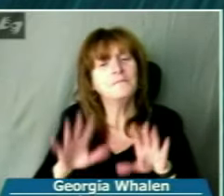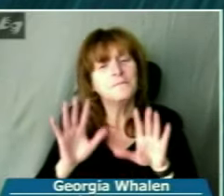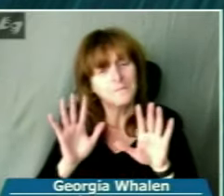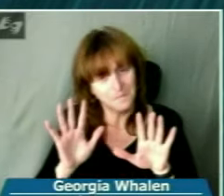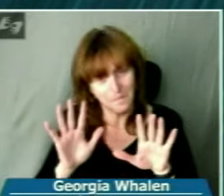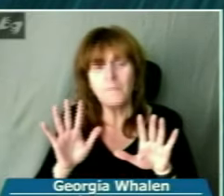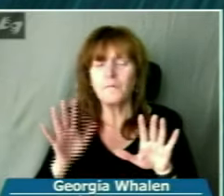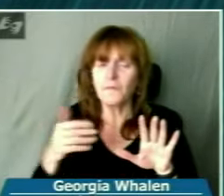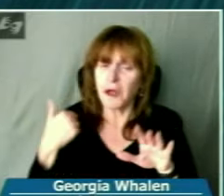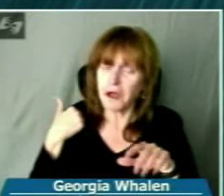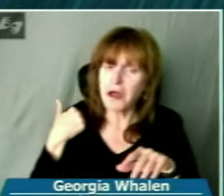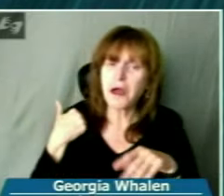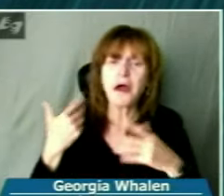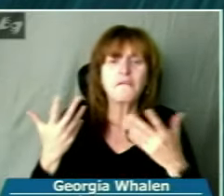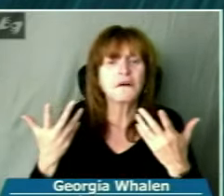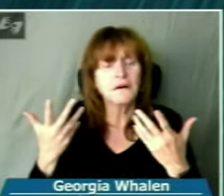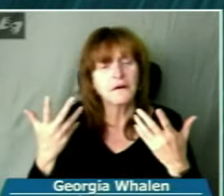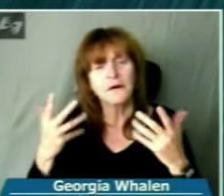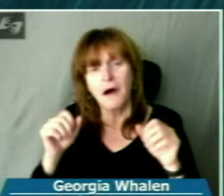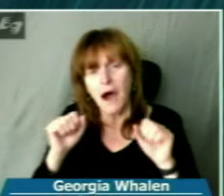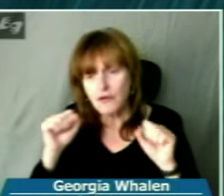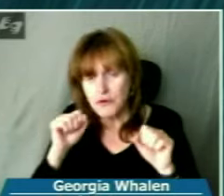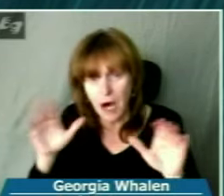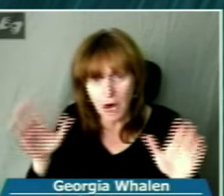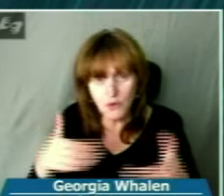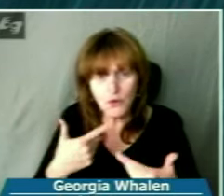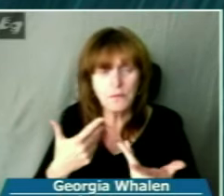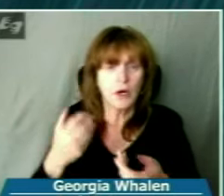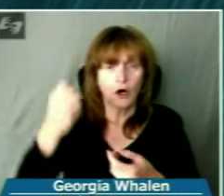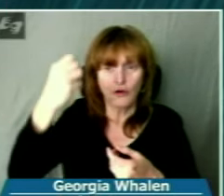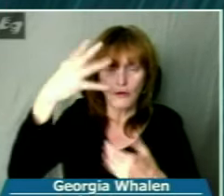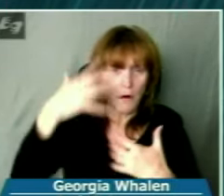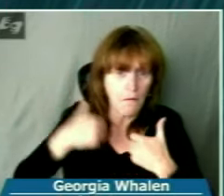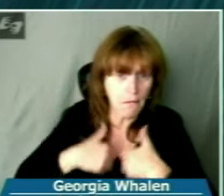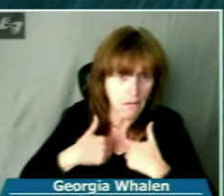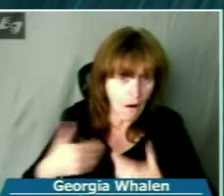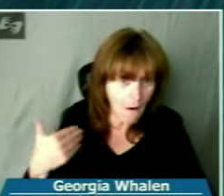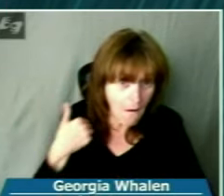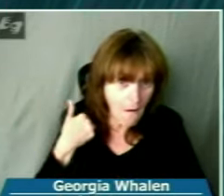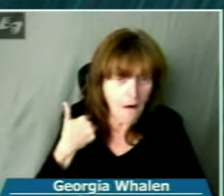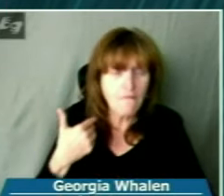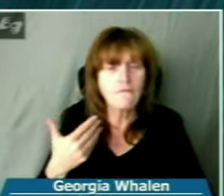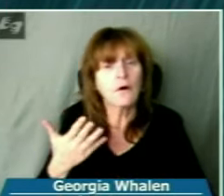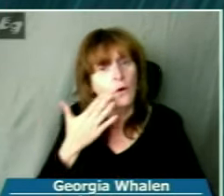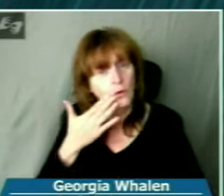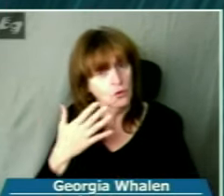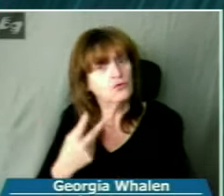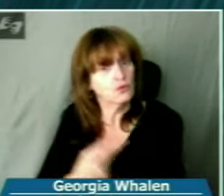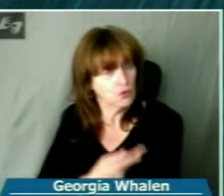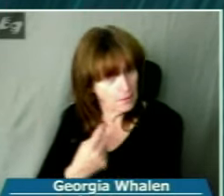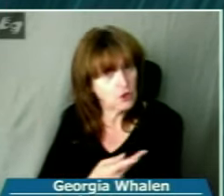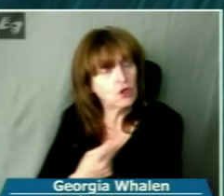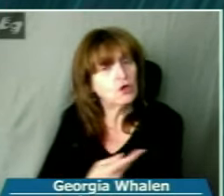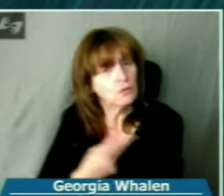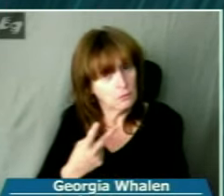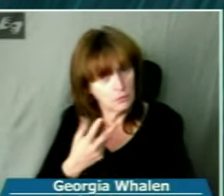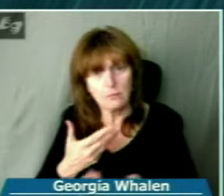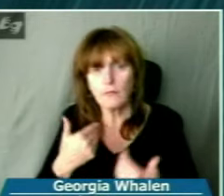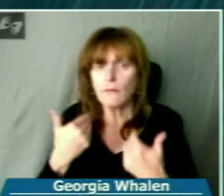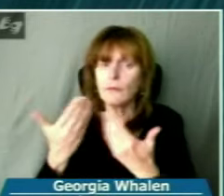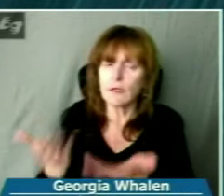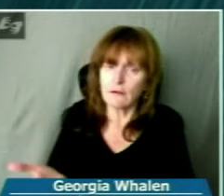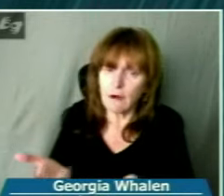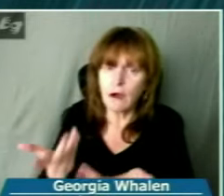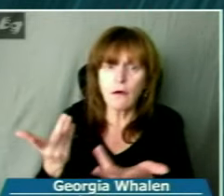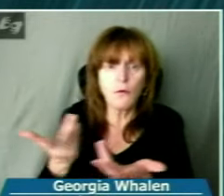and then shower and washroom facilities adjacent to that. We also, Good Shepherd has also offered a clinic